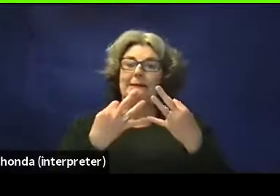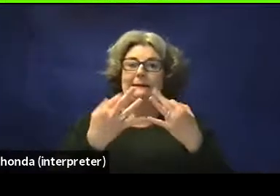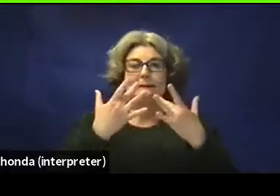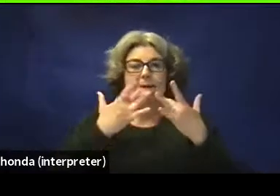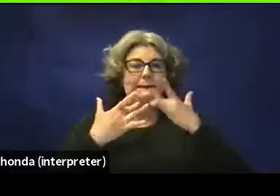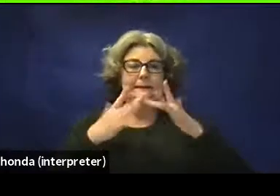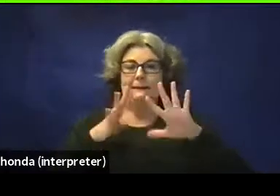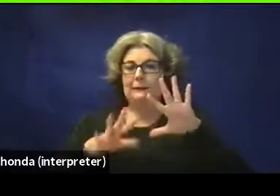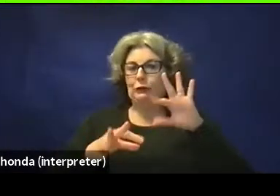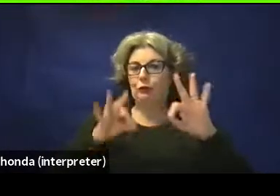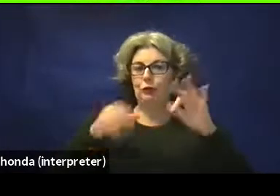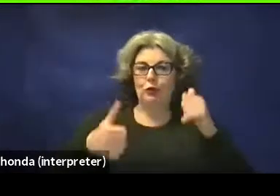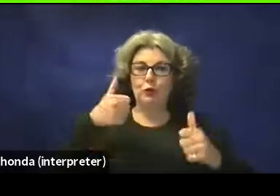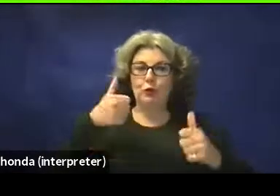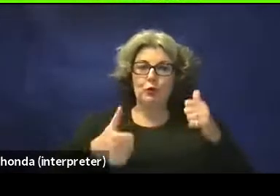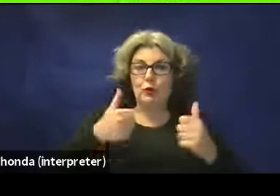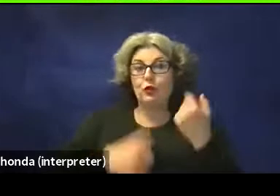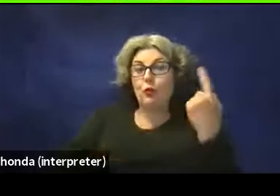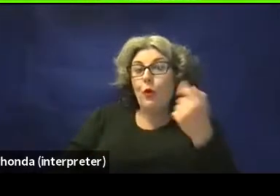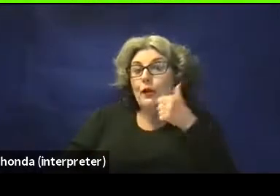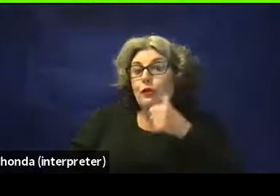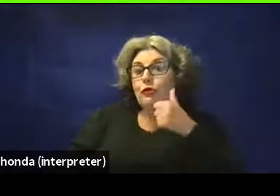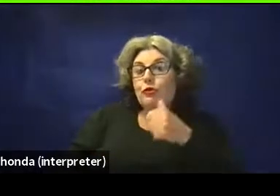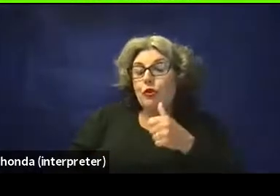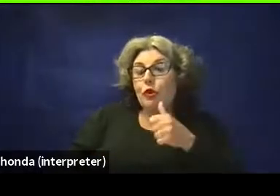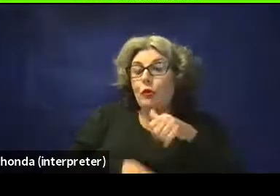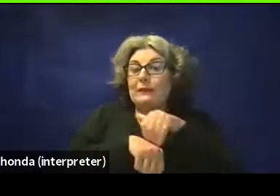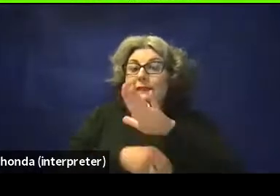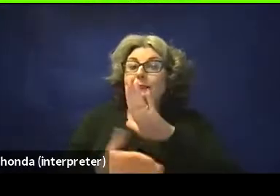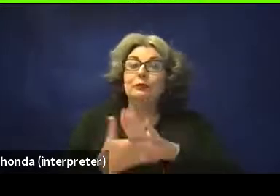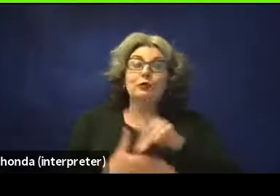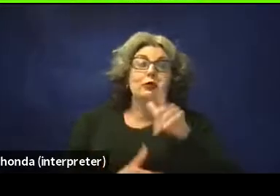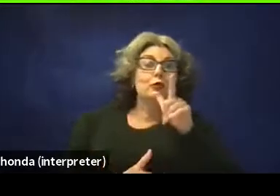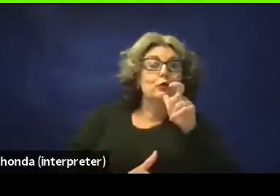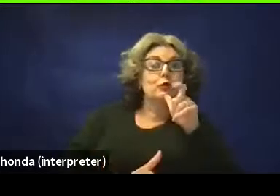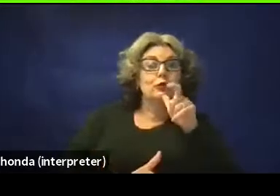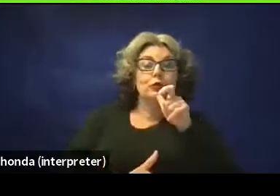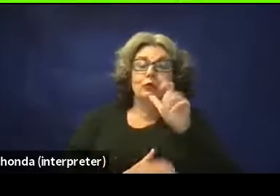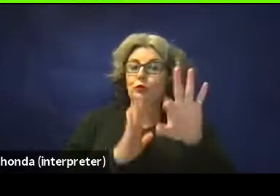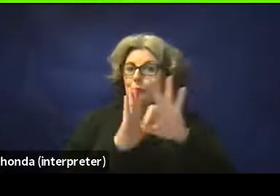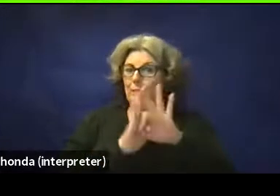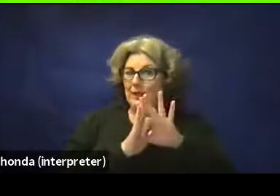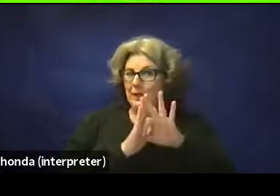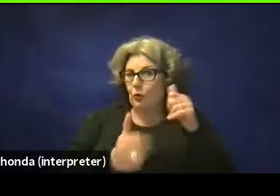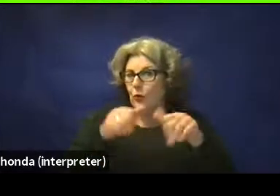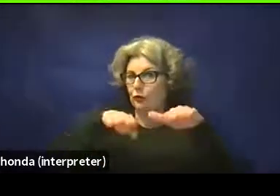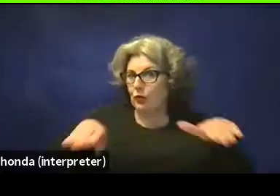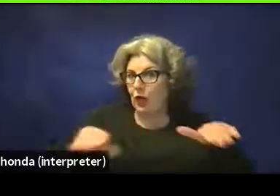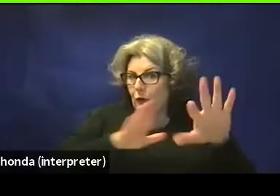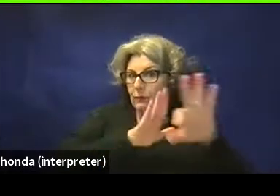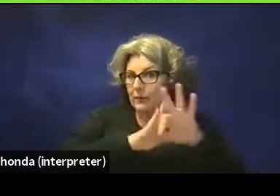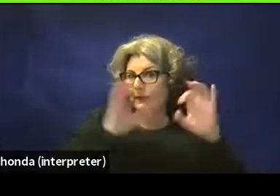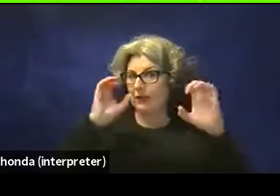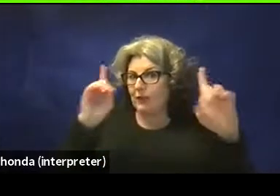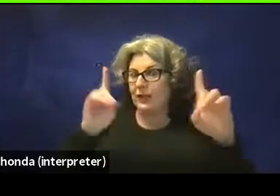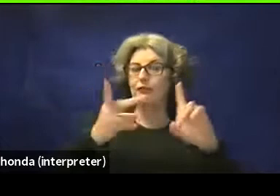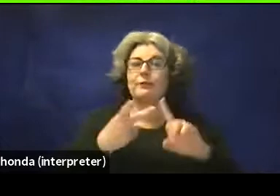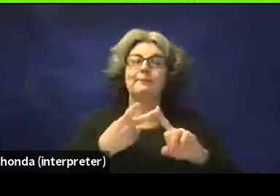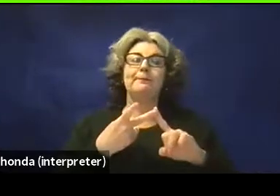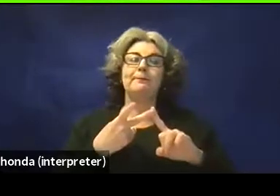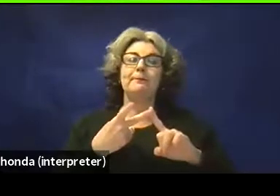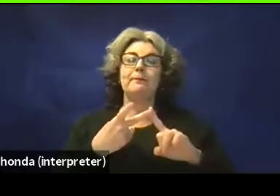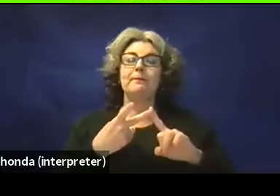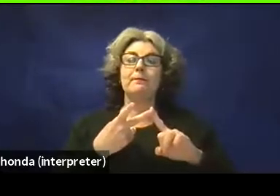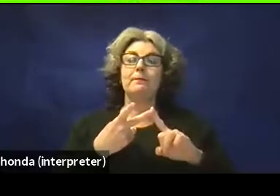difficult choices about which maybe one girl would be sent off for schooling. Families also have to ask